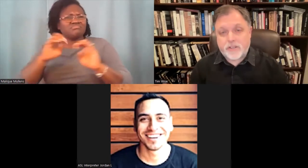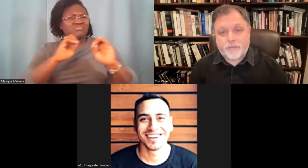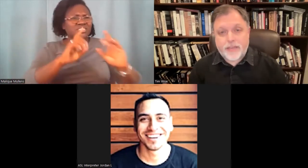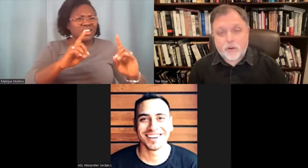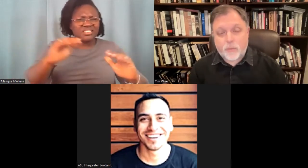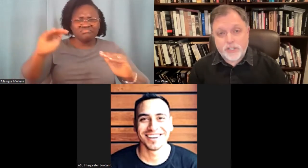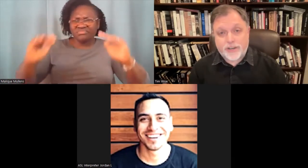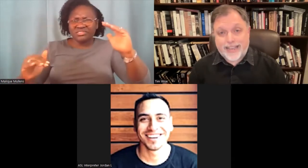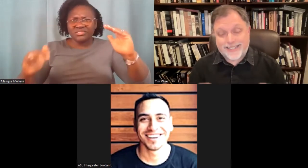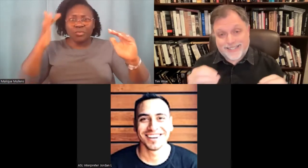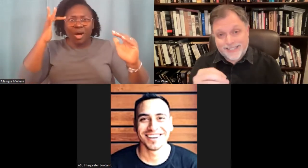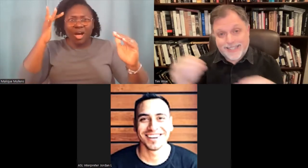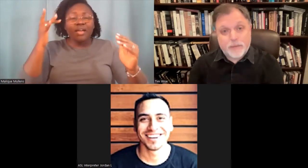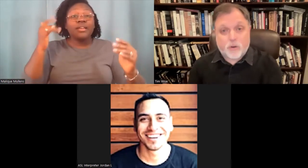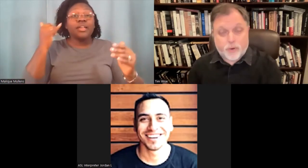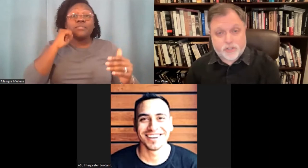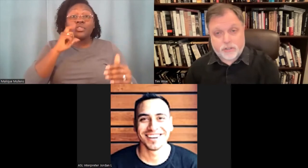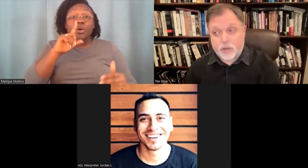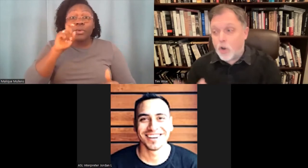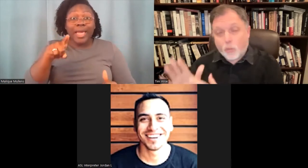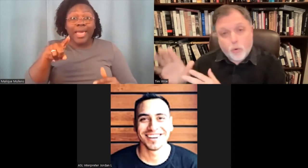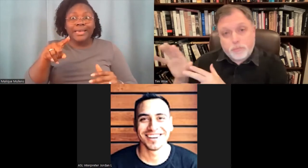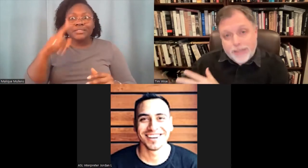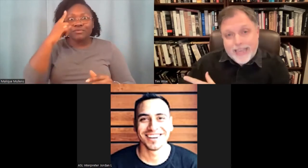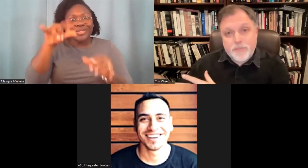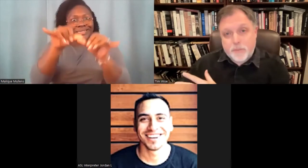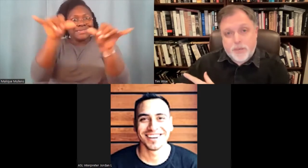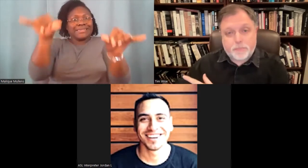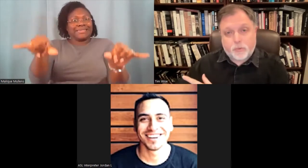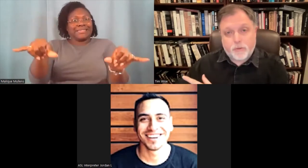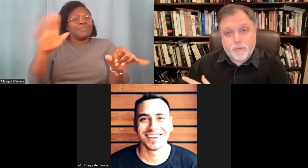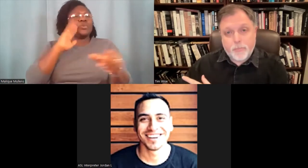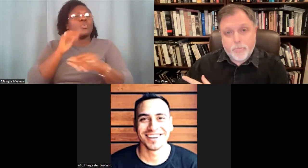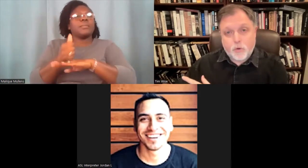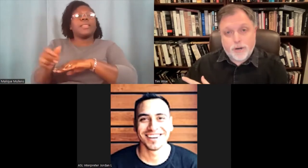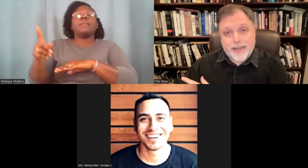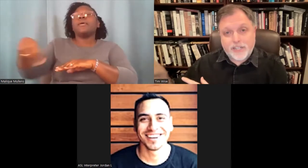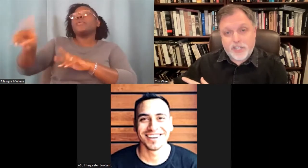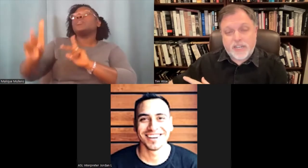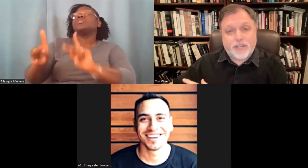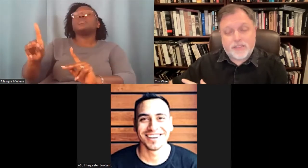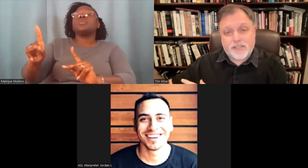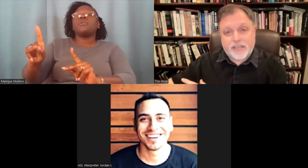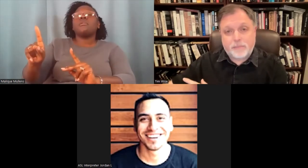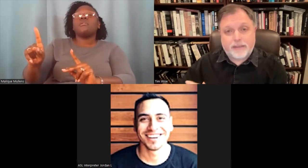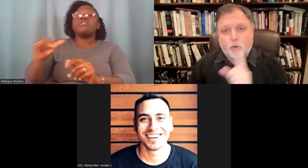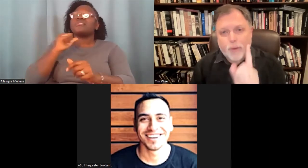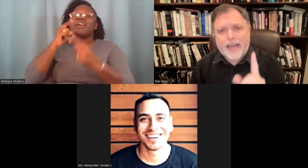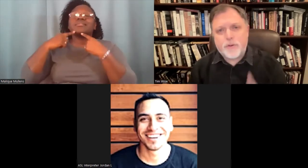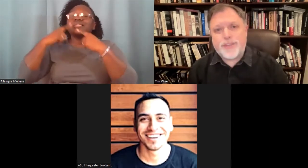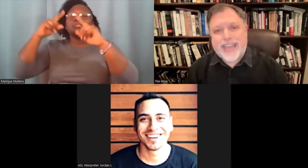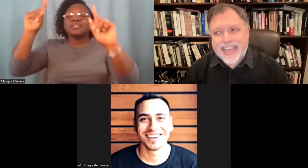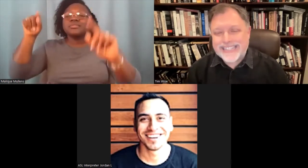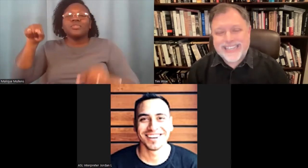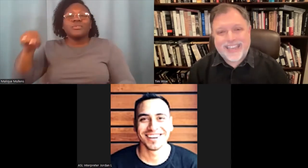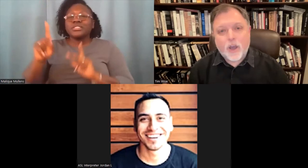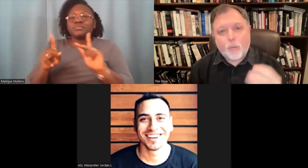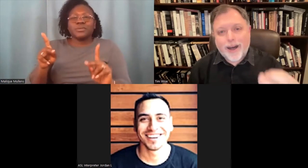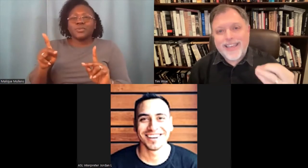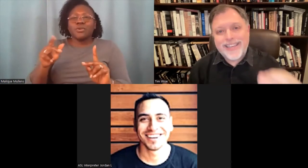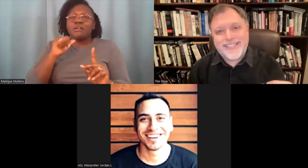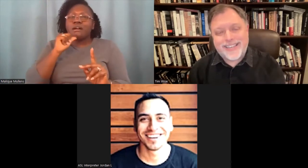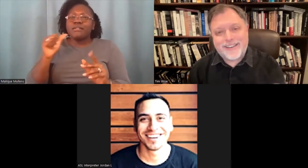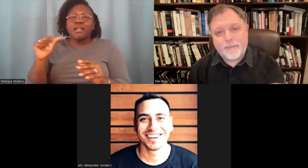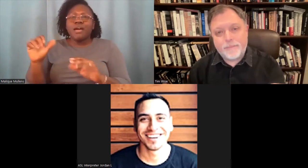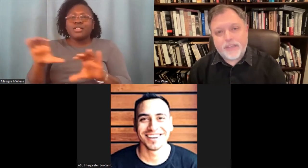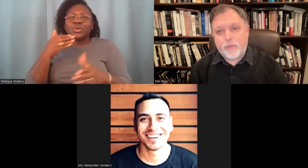ask yourself that question as a systemic question, though, we'll blame the people who are not achieving at the same level, rather than asking,